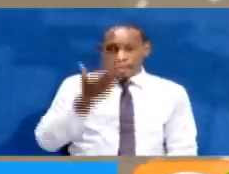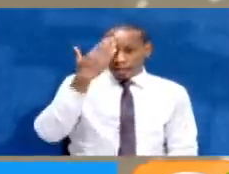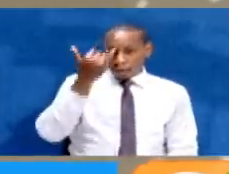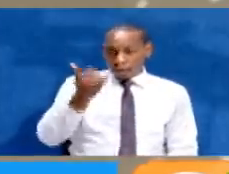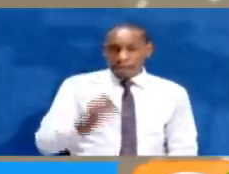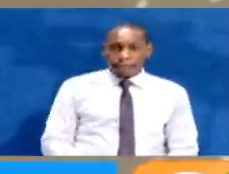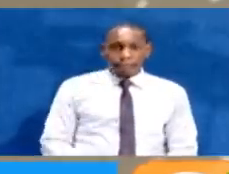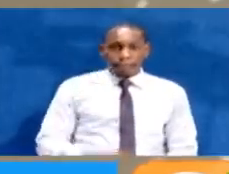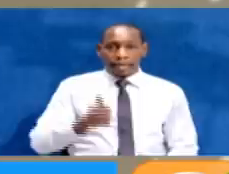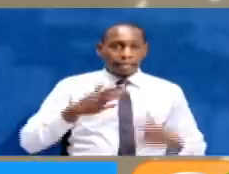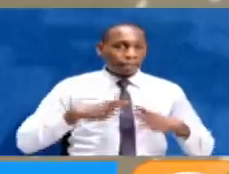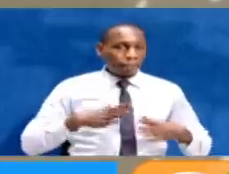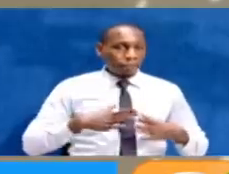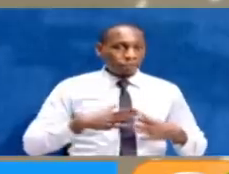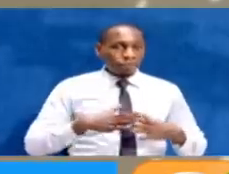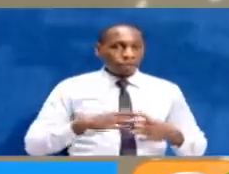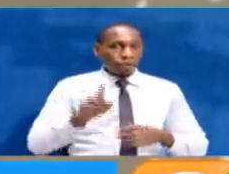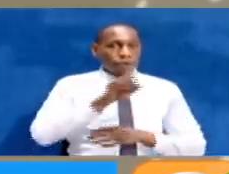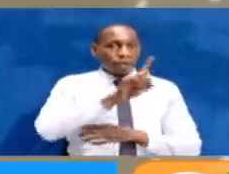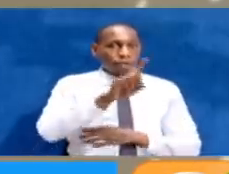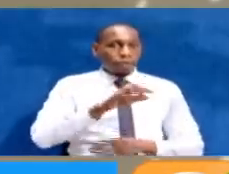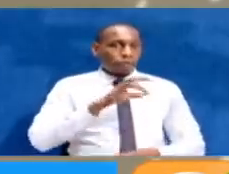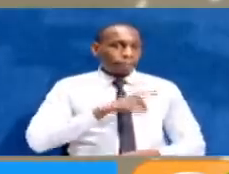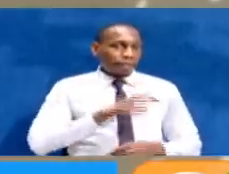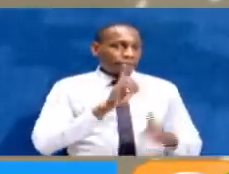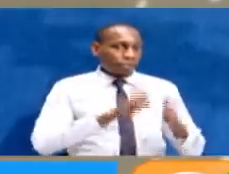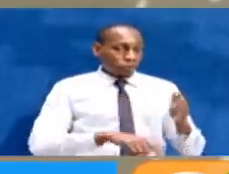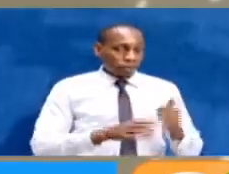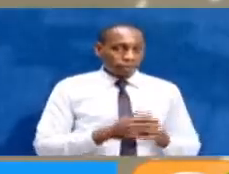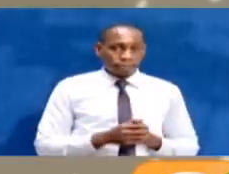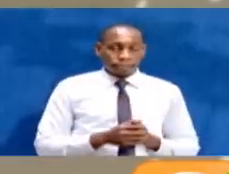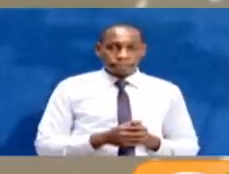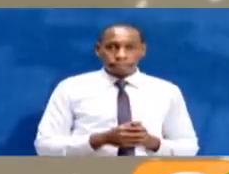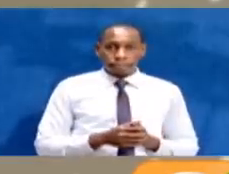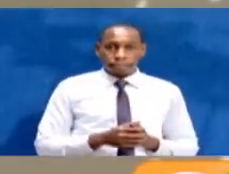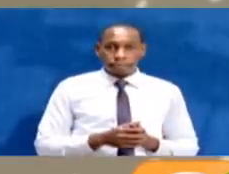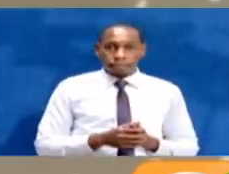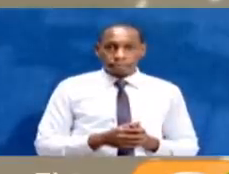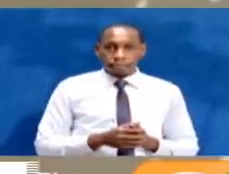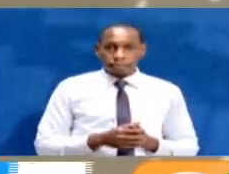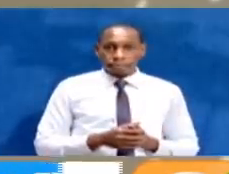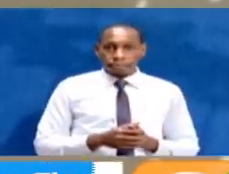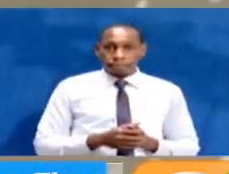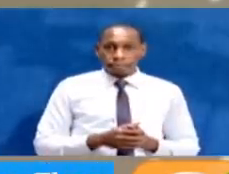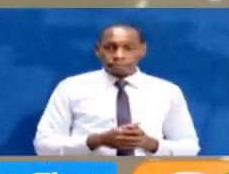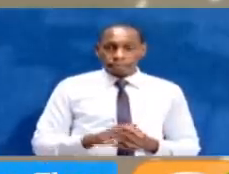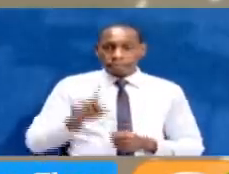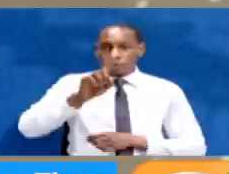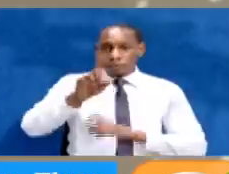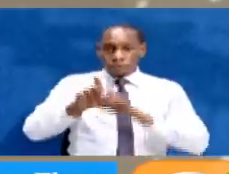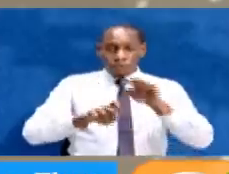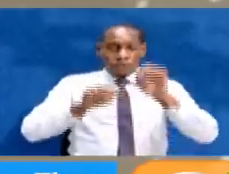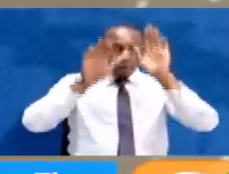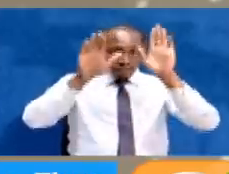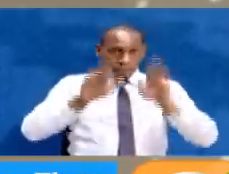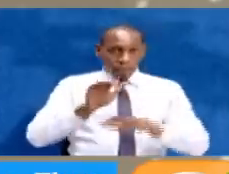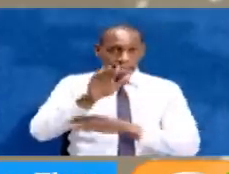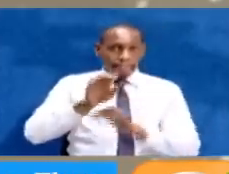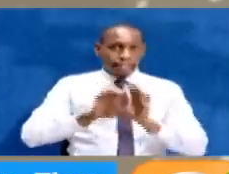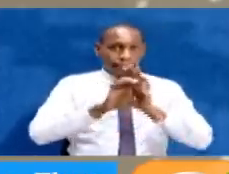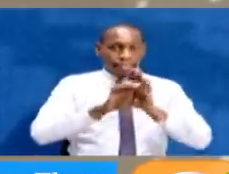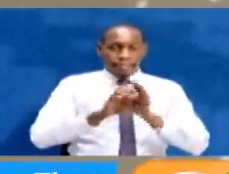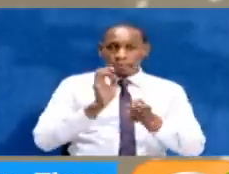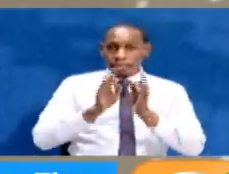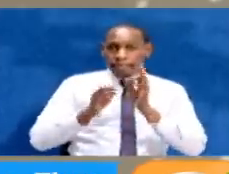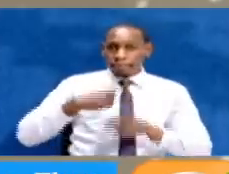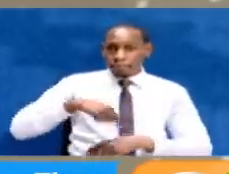because some guys will be asking, so what do I stand to gain? And I think ultimately, some fundamental questions will be asked. For example, if we